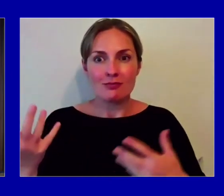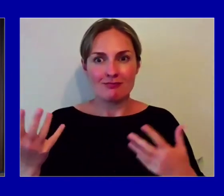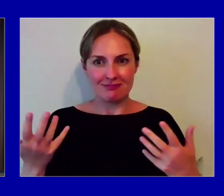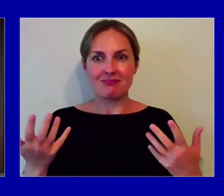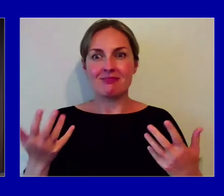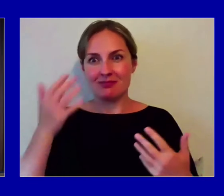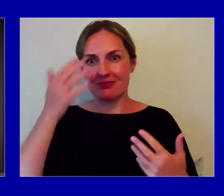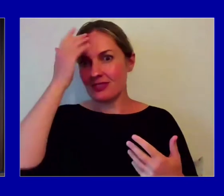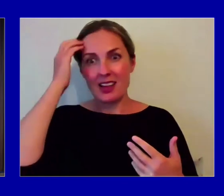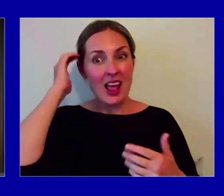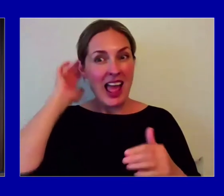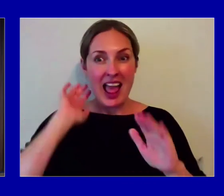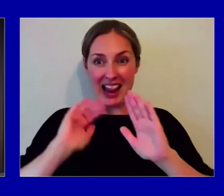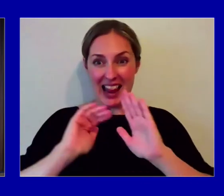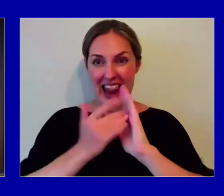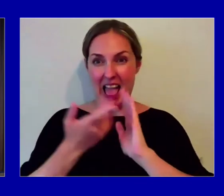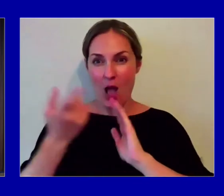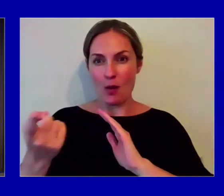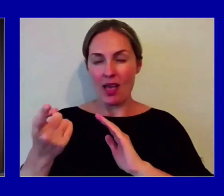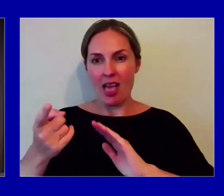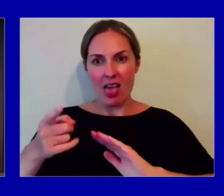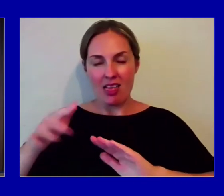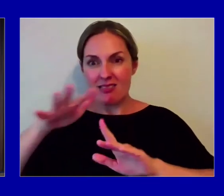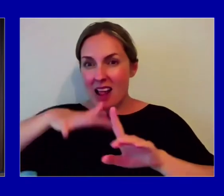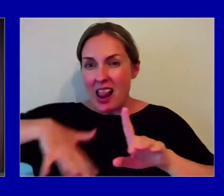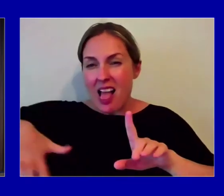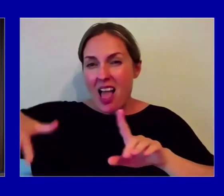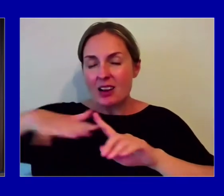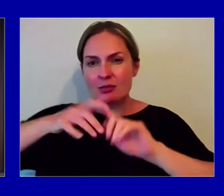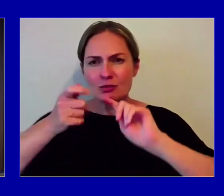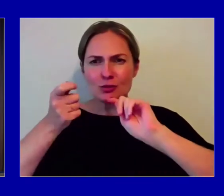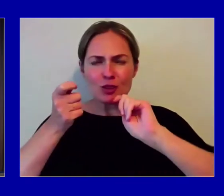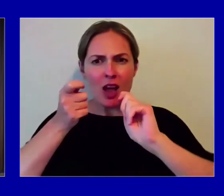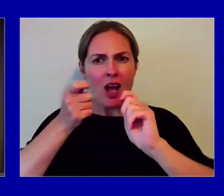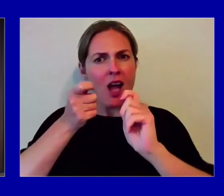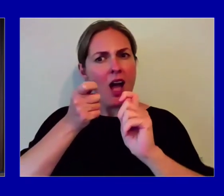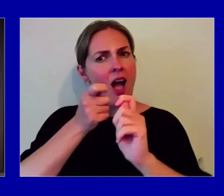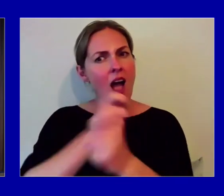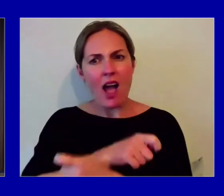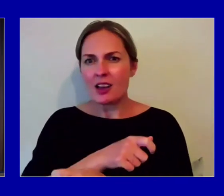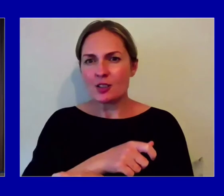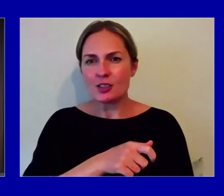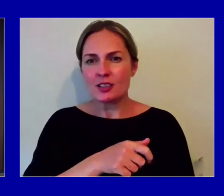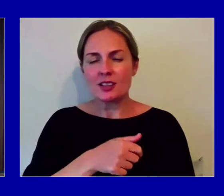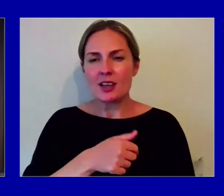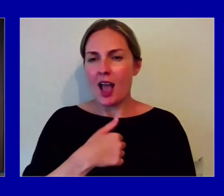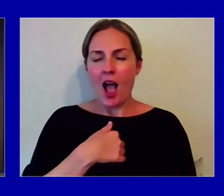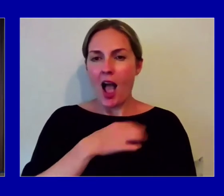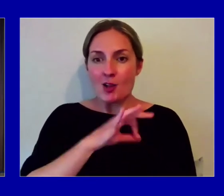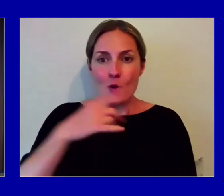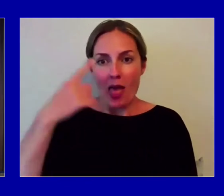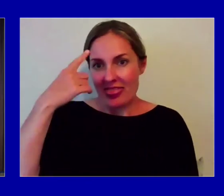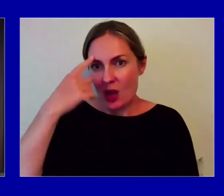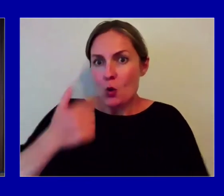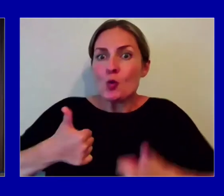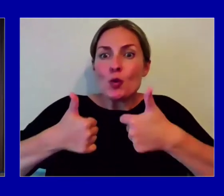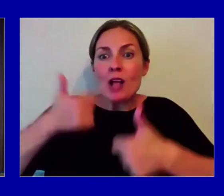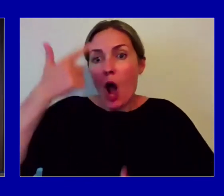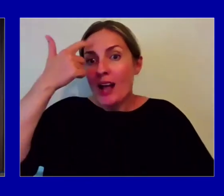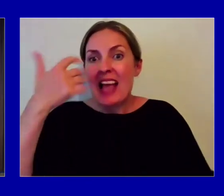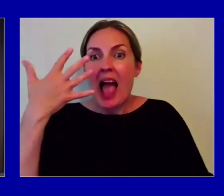transformed. Um, I'm not recommending that you have a, um, you know, a fire of that intensity, but it did